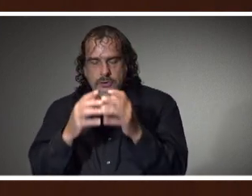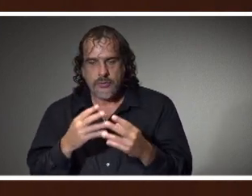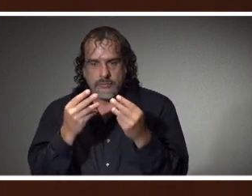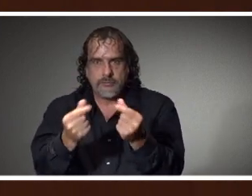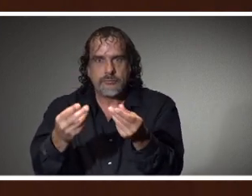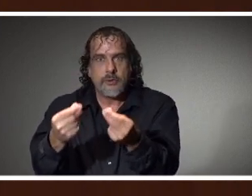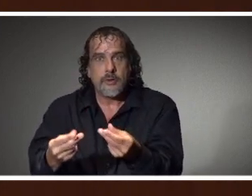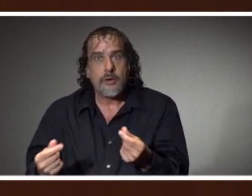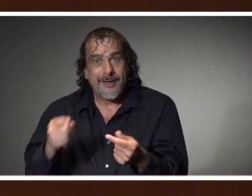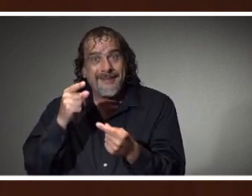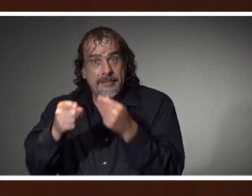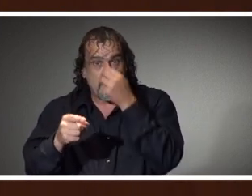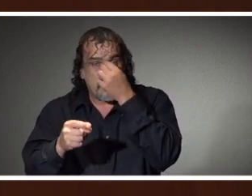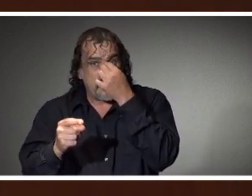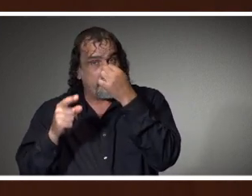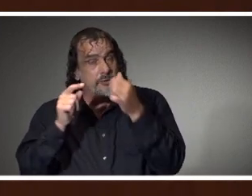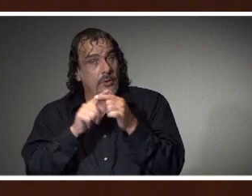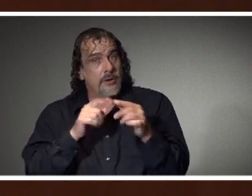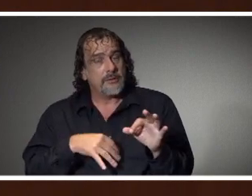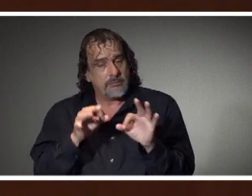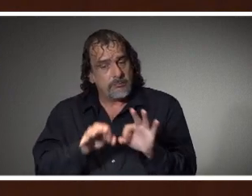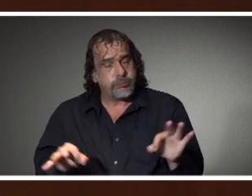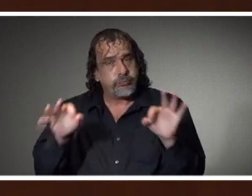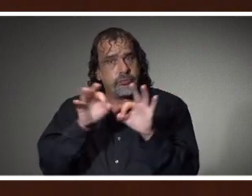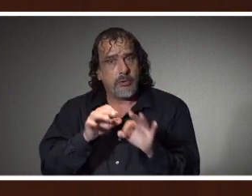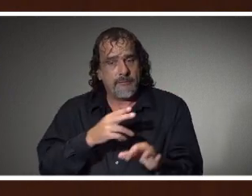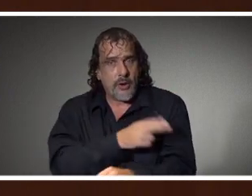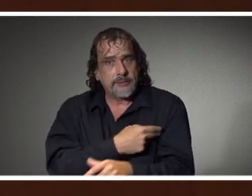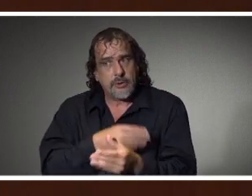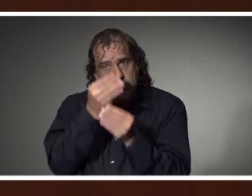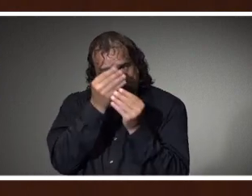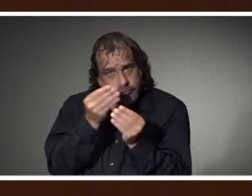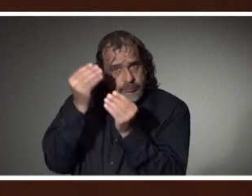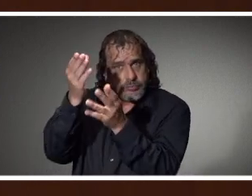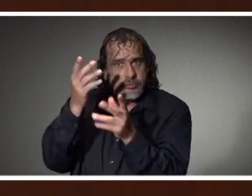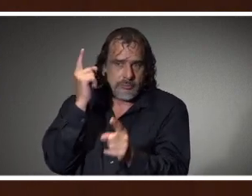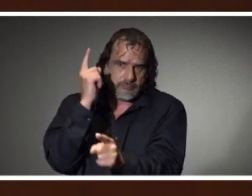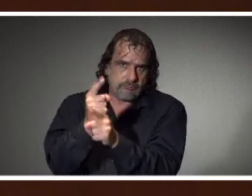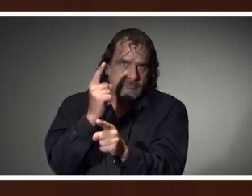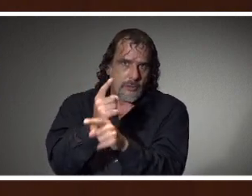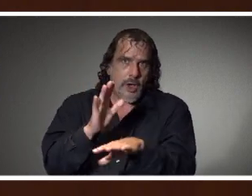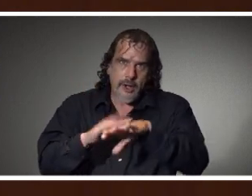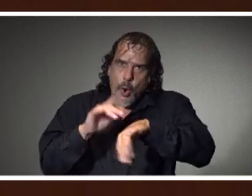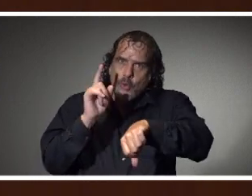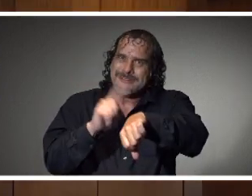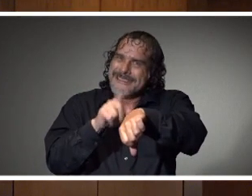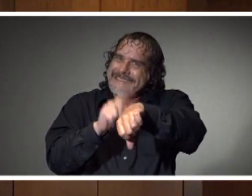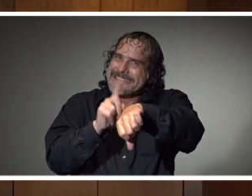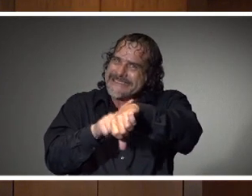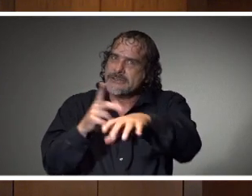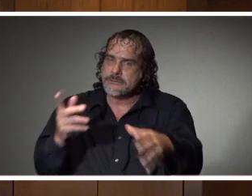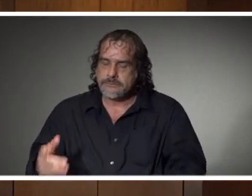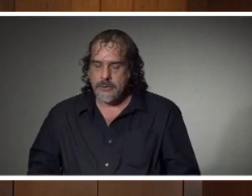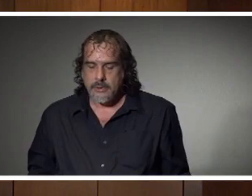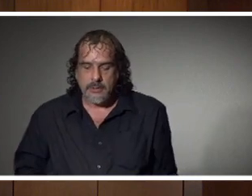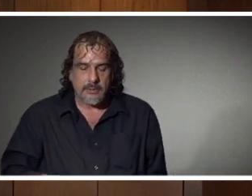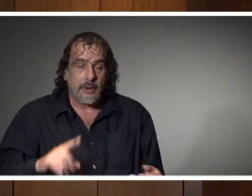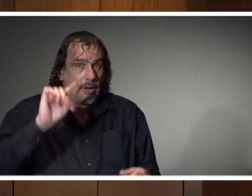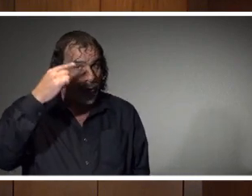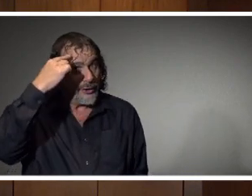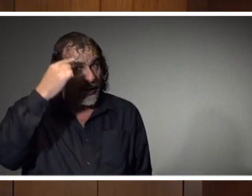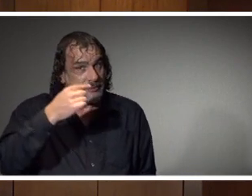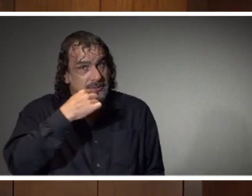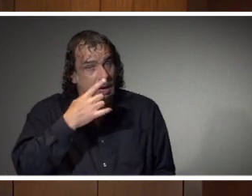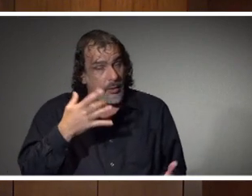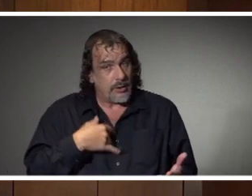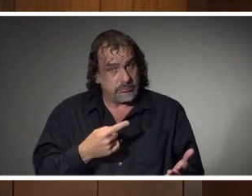very important for our hospitals to submit this information accurately and timely. Yeah, I just want to reiterate, I mean, we've